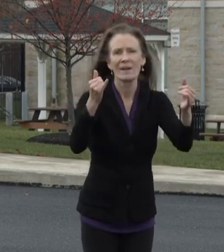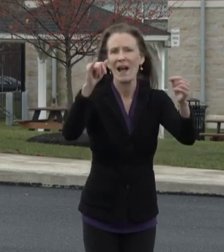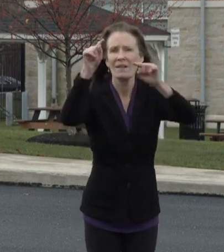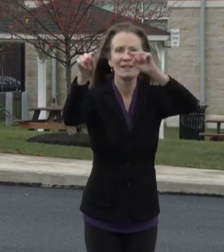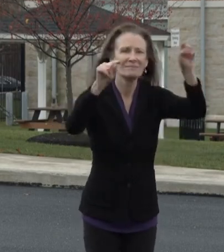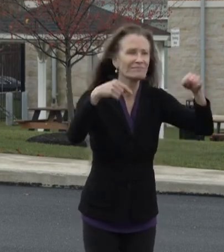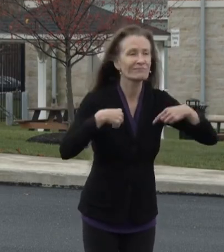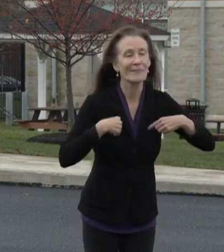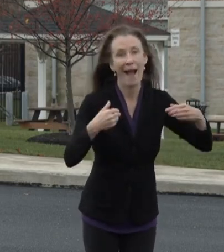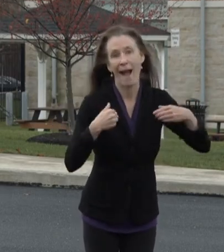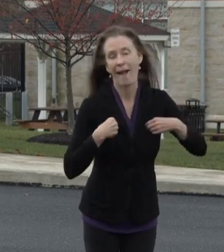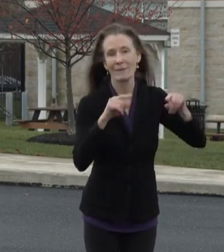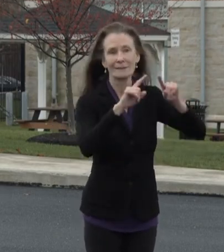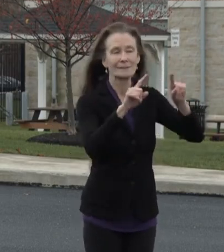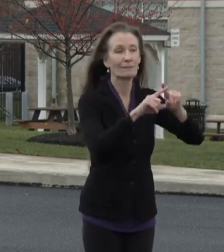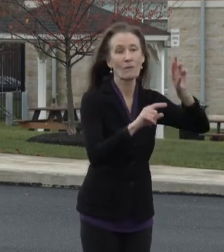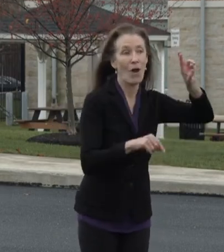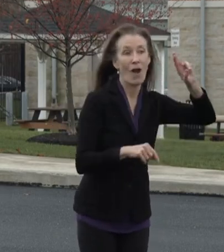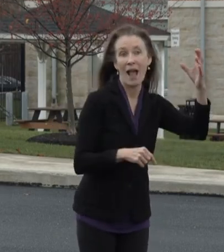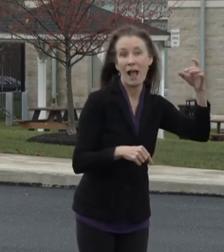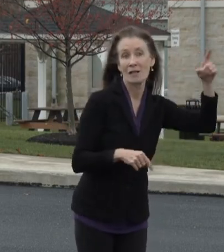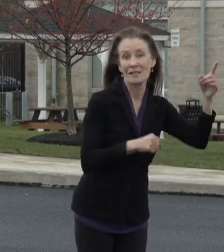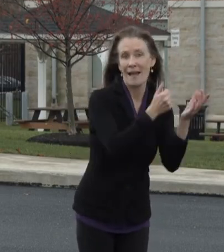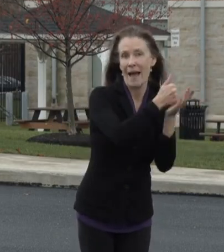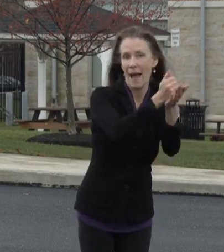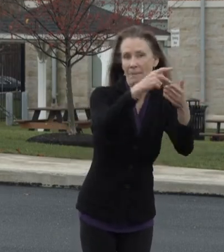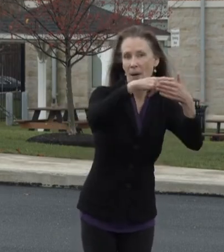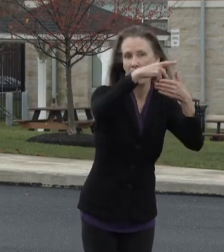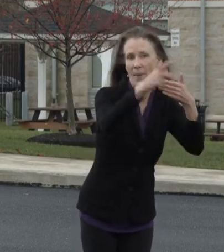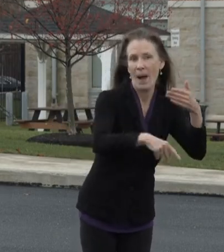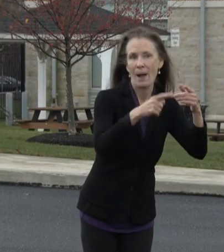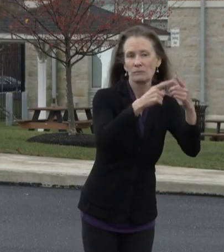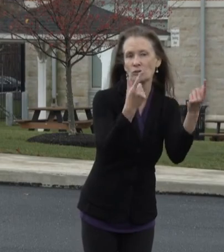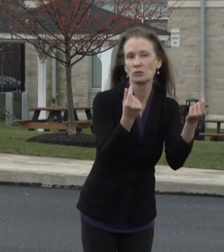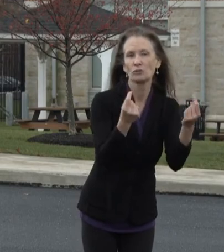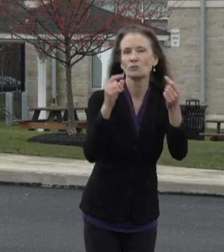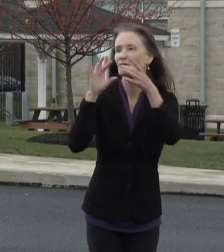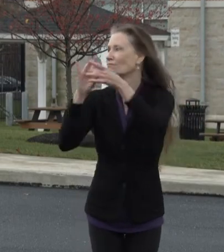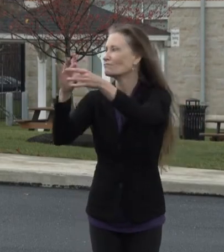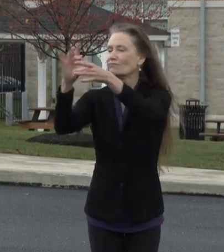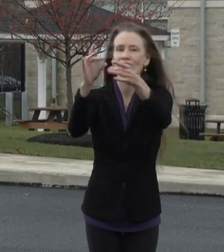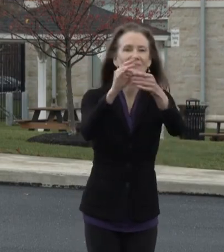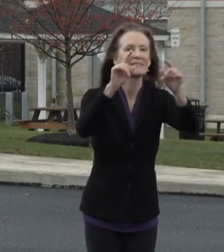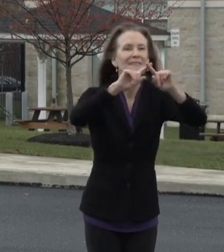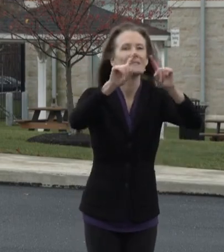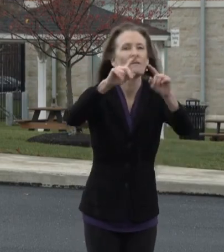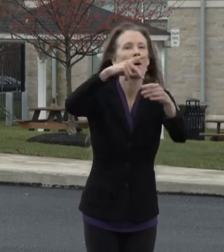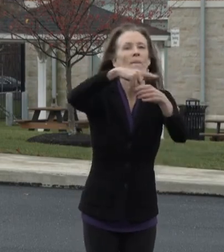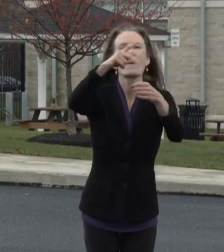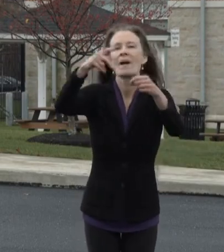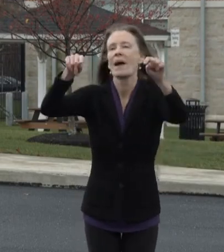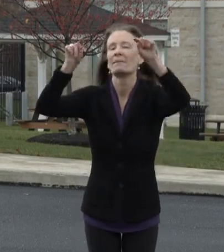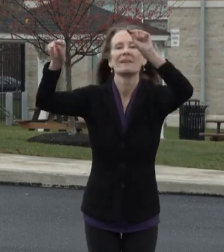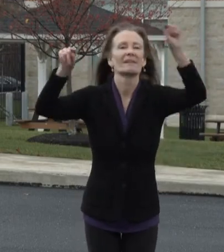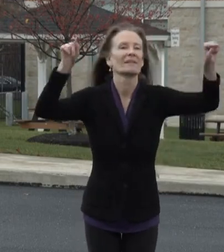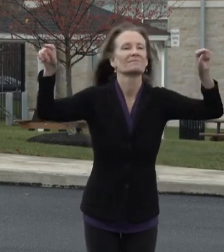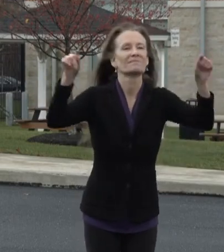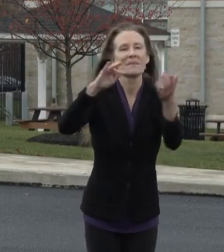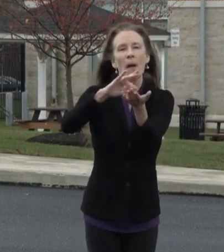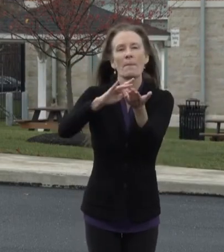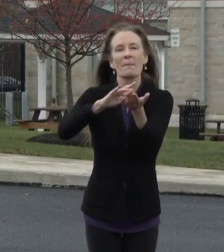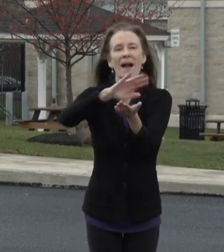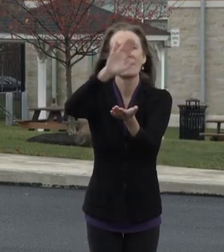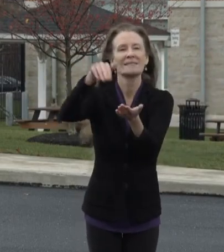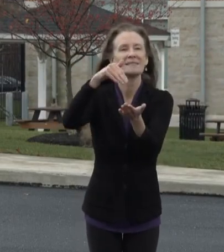We have the RIC program with the Regional Collaborative Program with fantastic academic medical centers that are working in